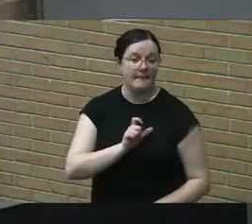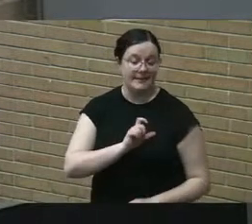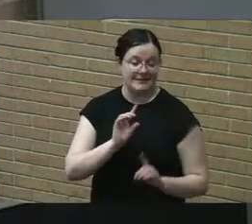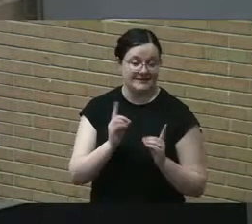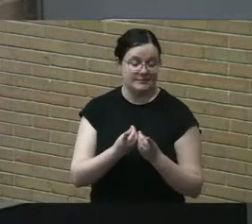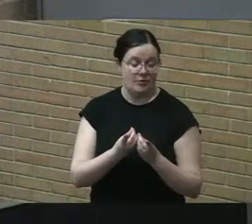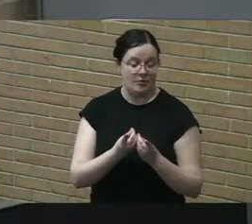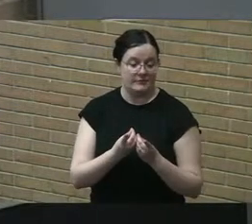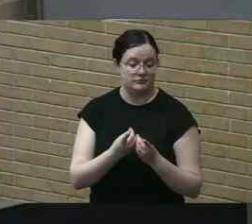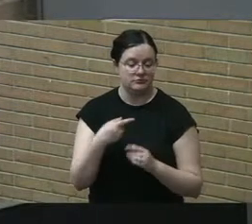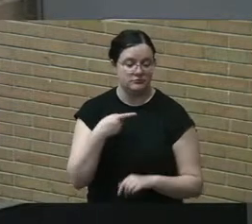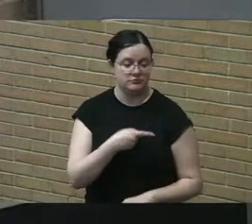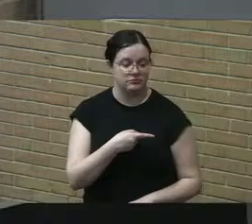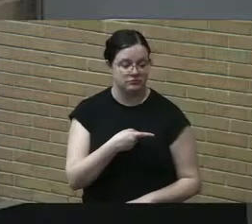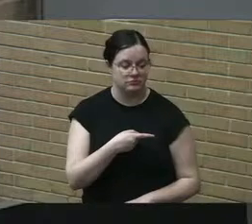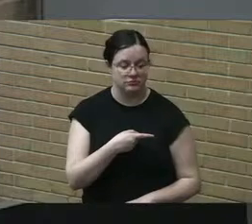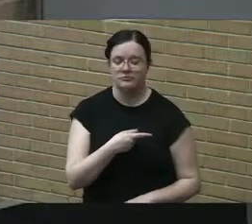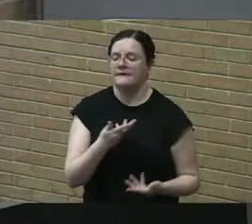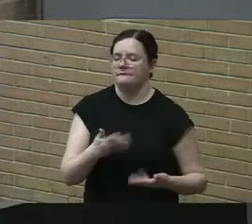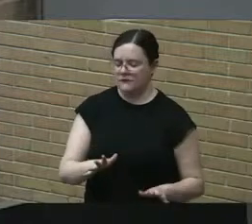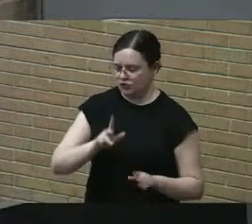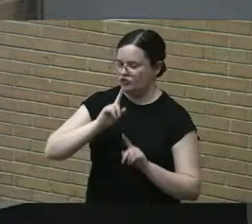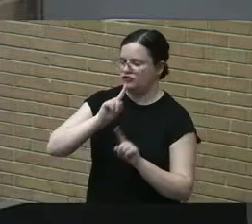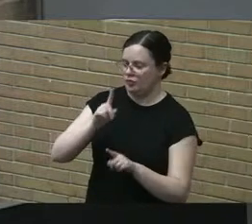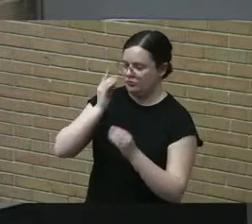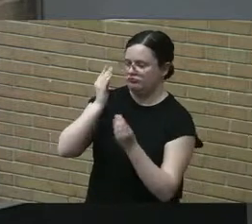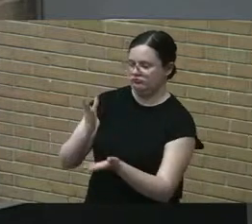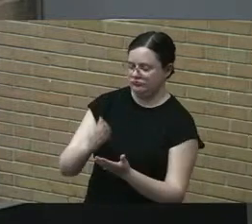a report on